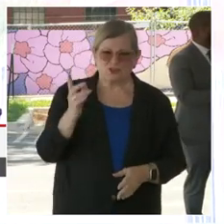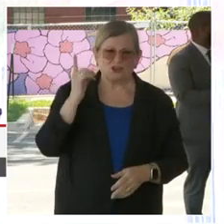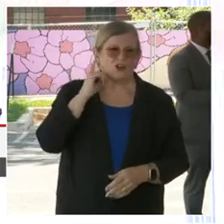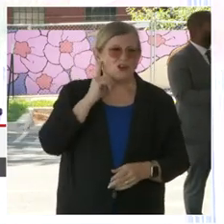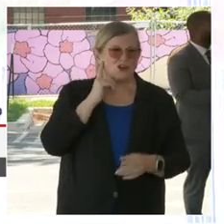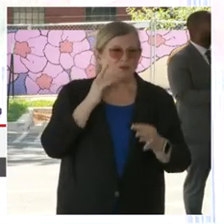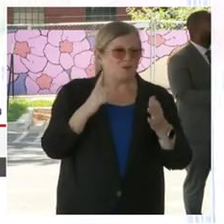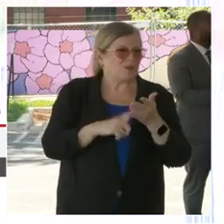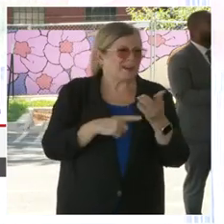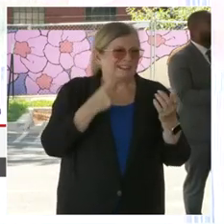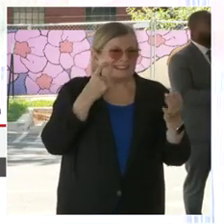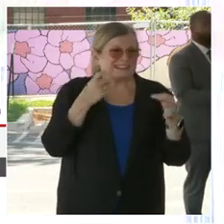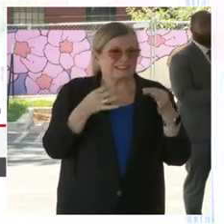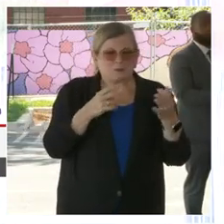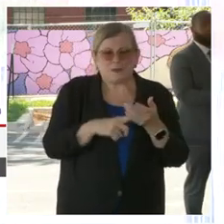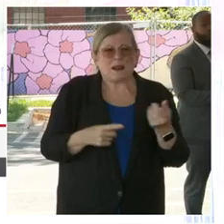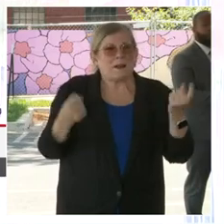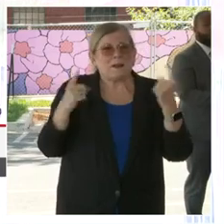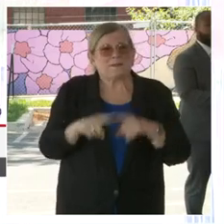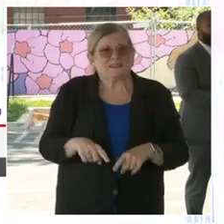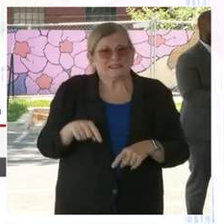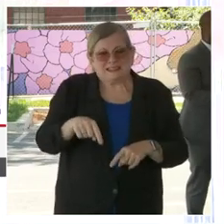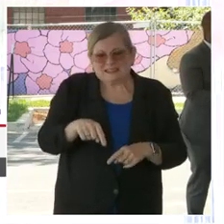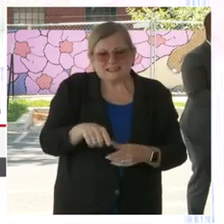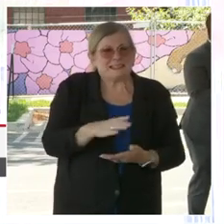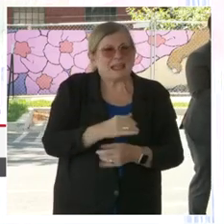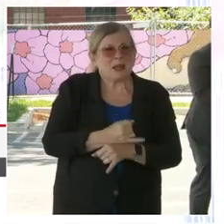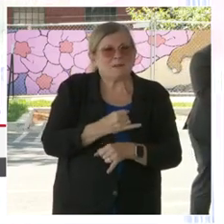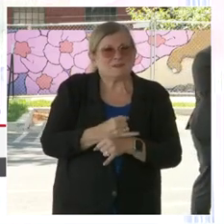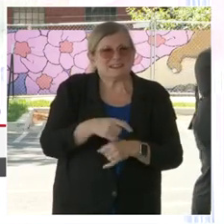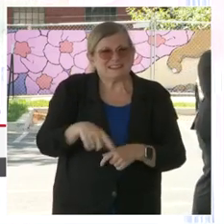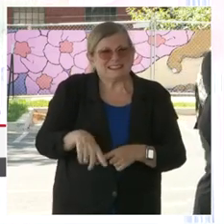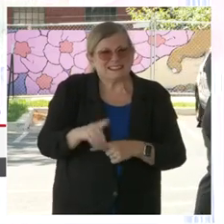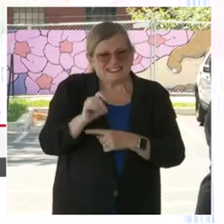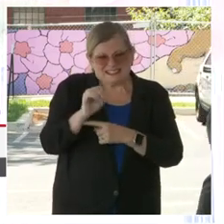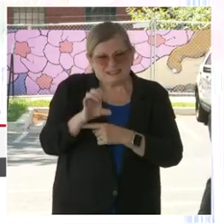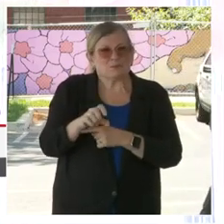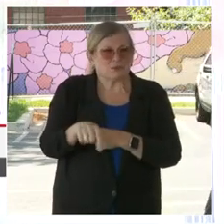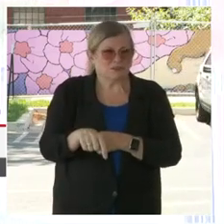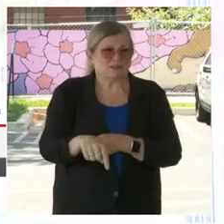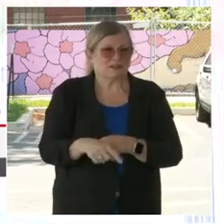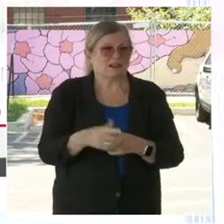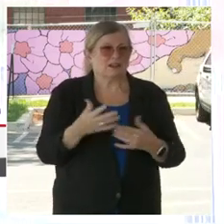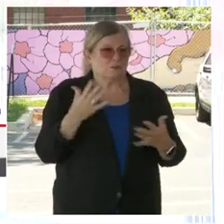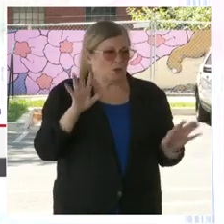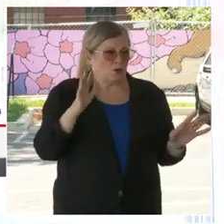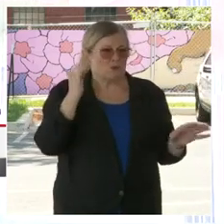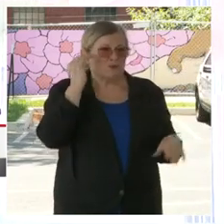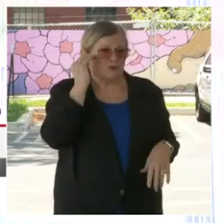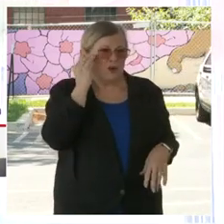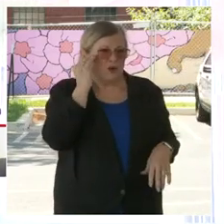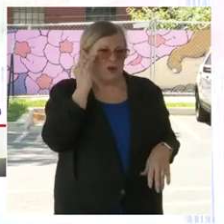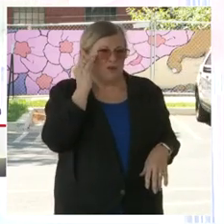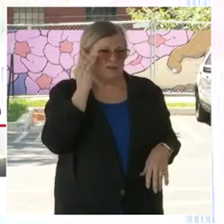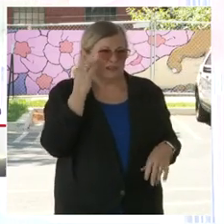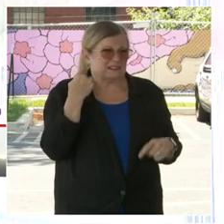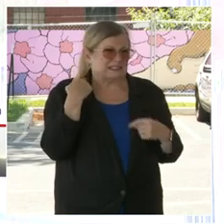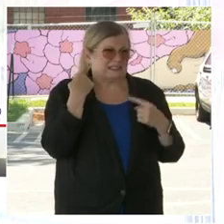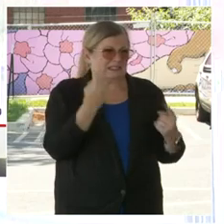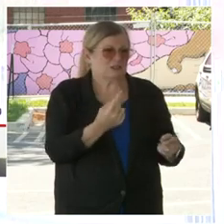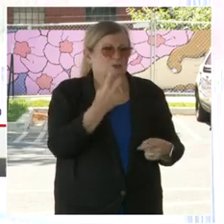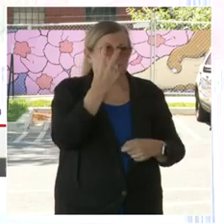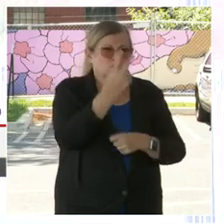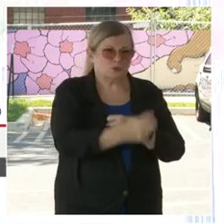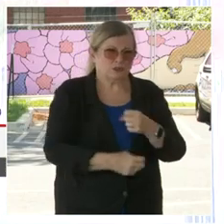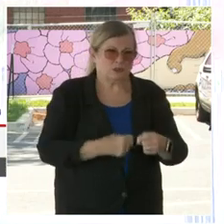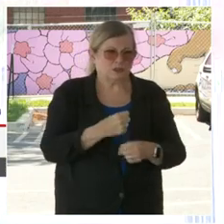delivered here by December. This is the thing we know about coming out of the last 2 years, is